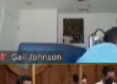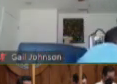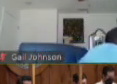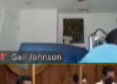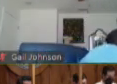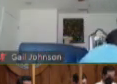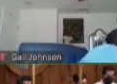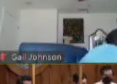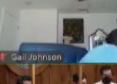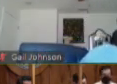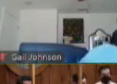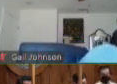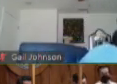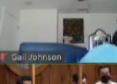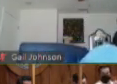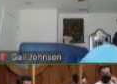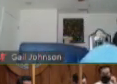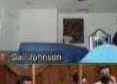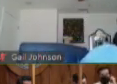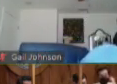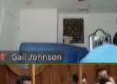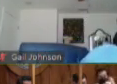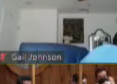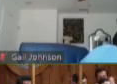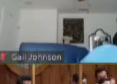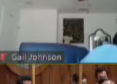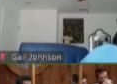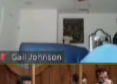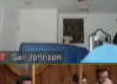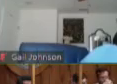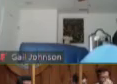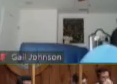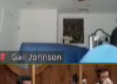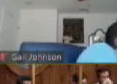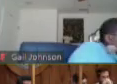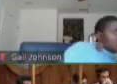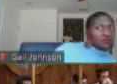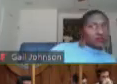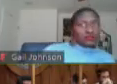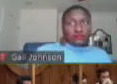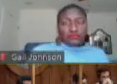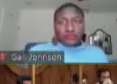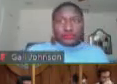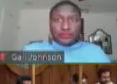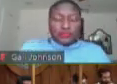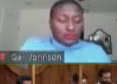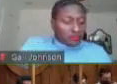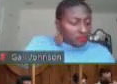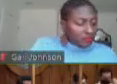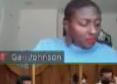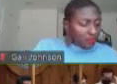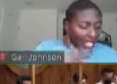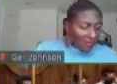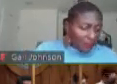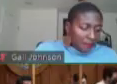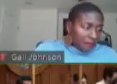meet under normal circumstances and see each other and interact better. So thank you